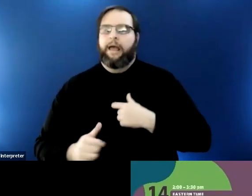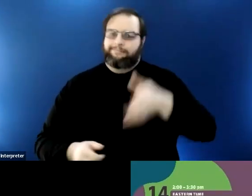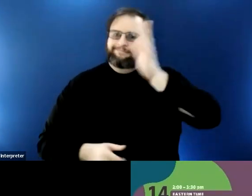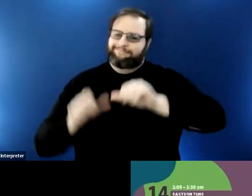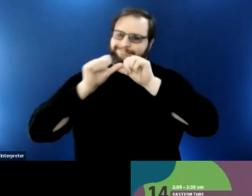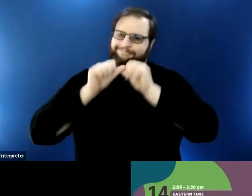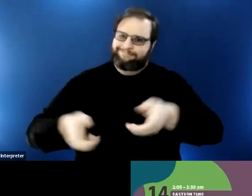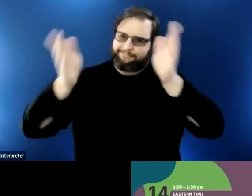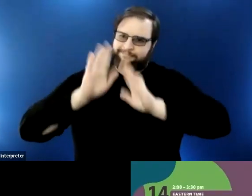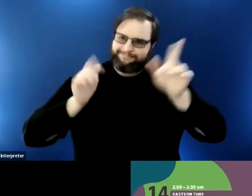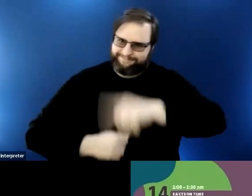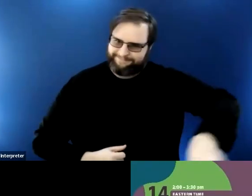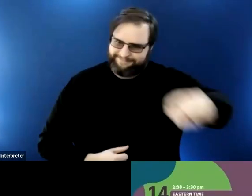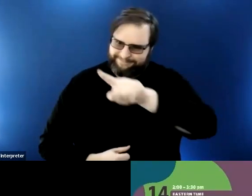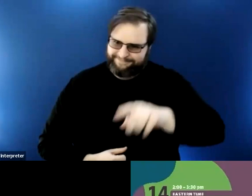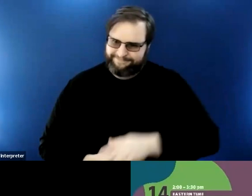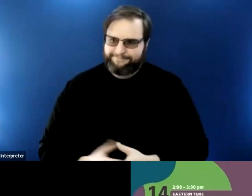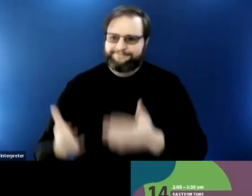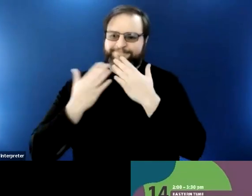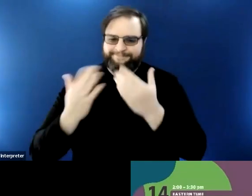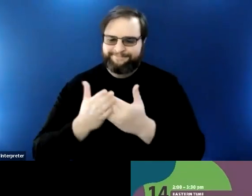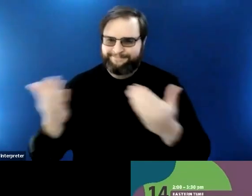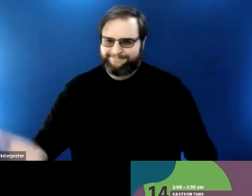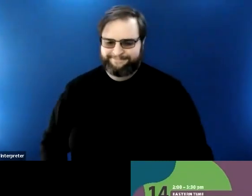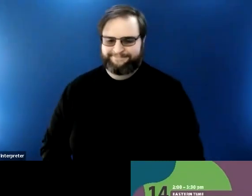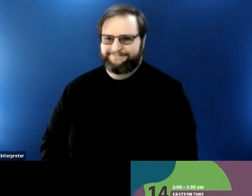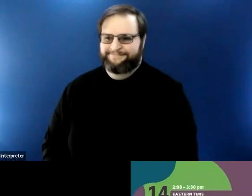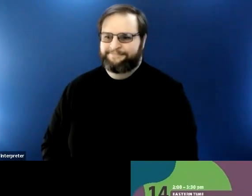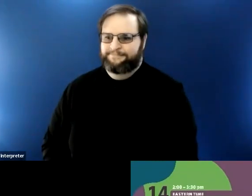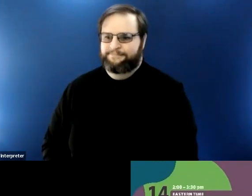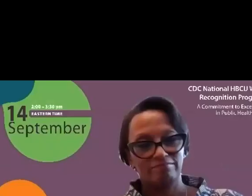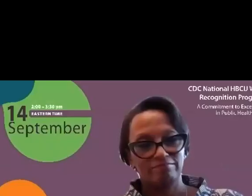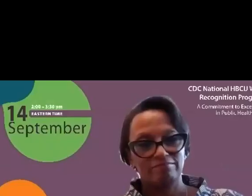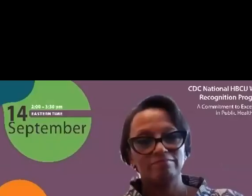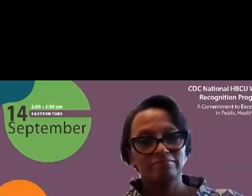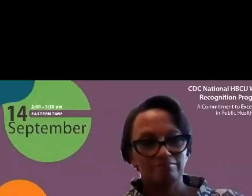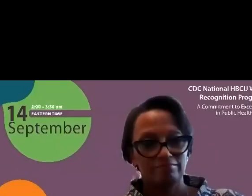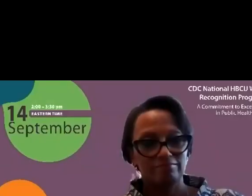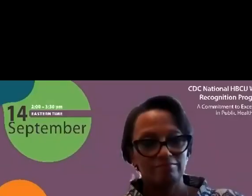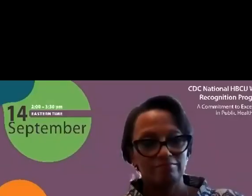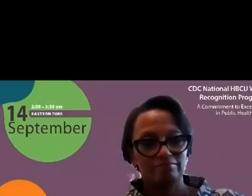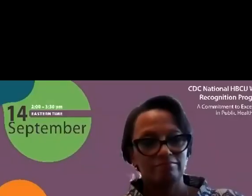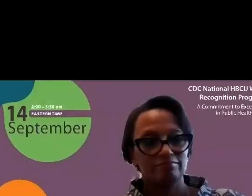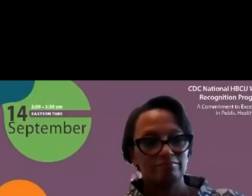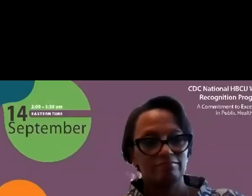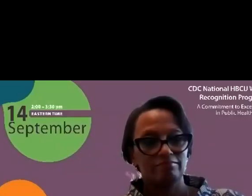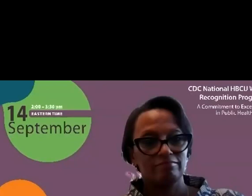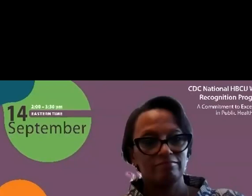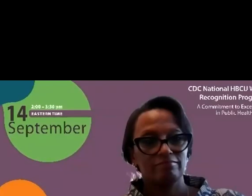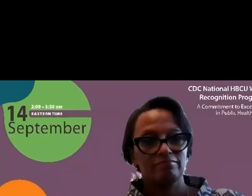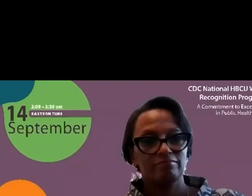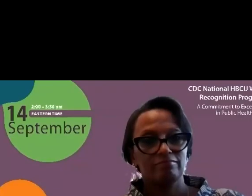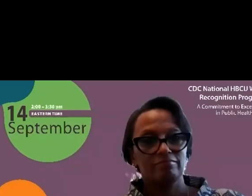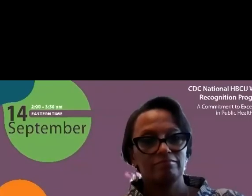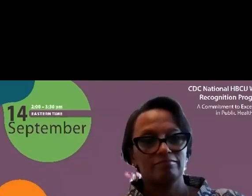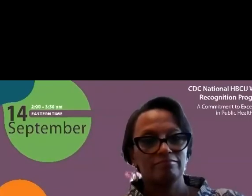bless each and every one of you. Thank you so much. Thank you. Thank you, Dr. Trent, for those wonderful remarks. And